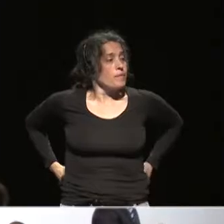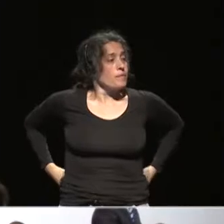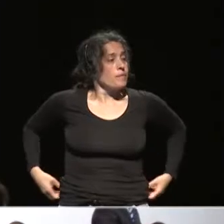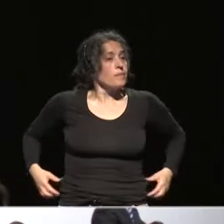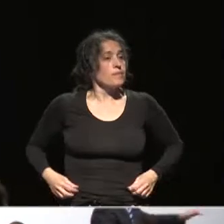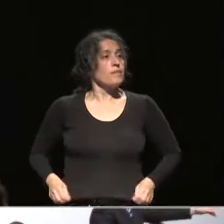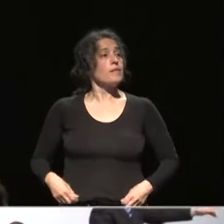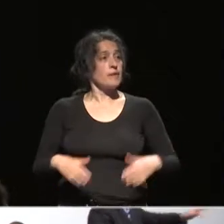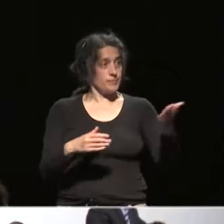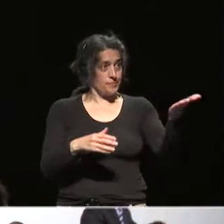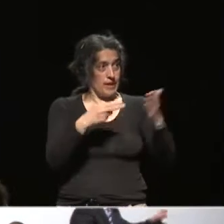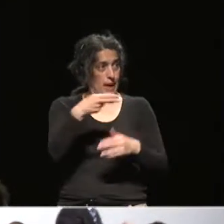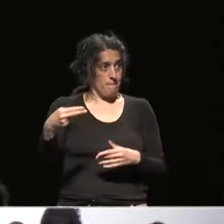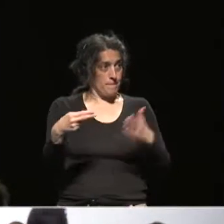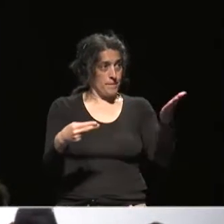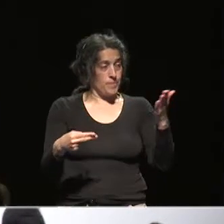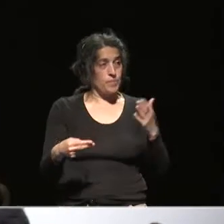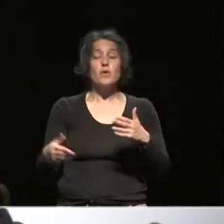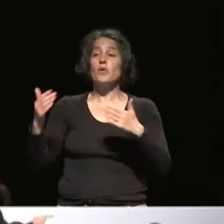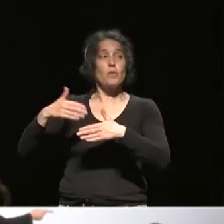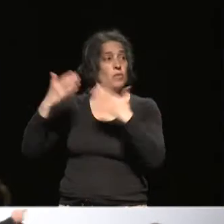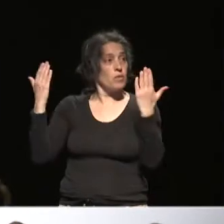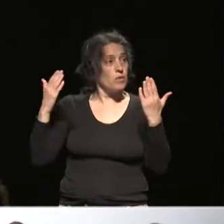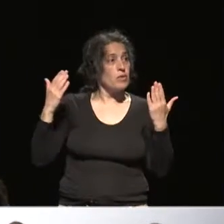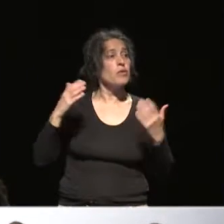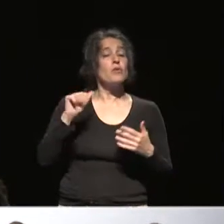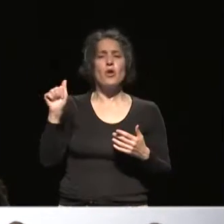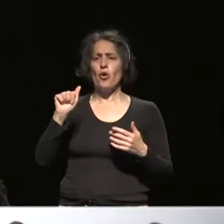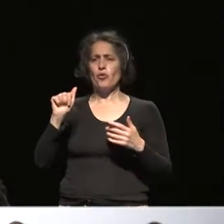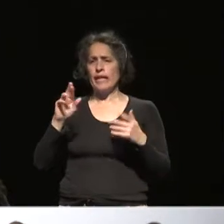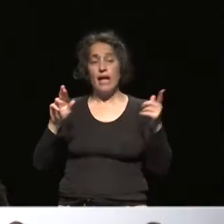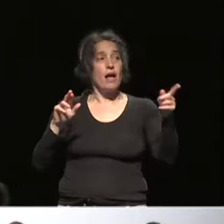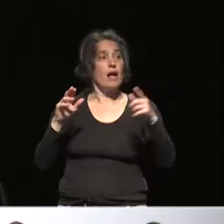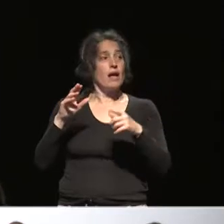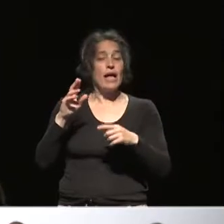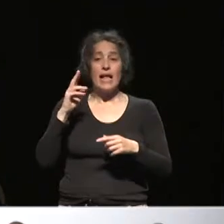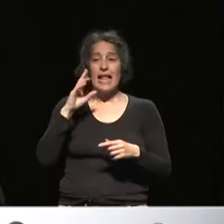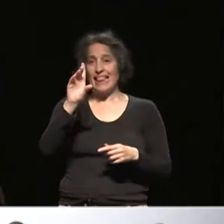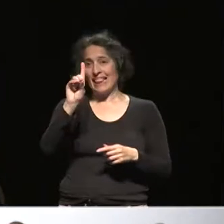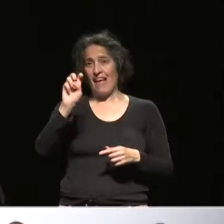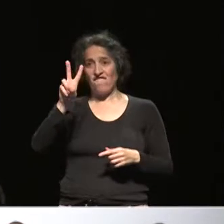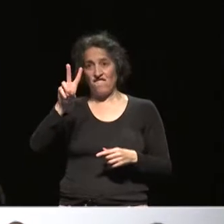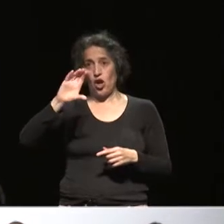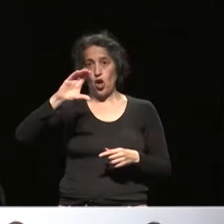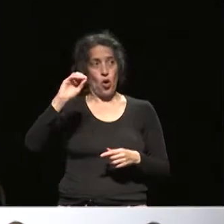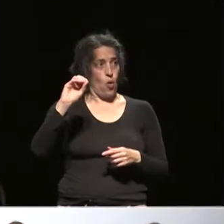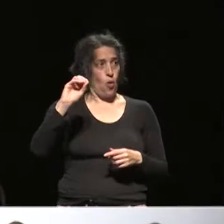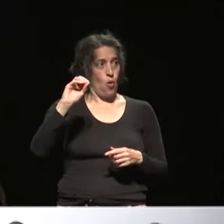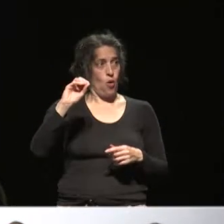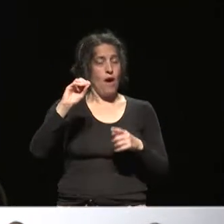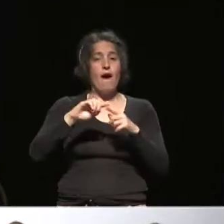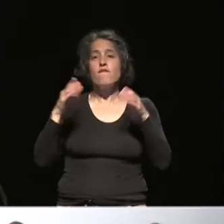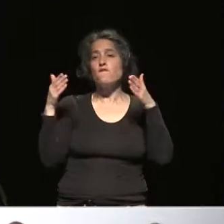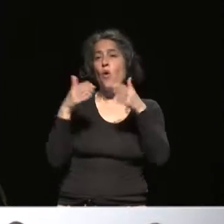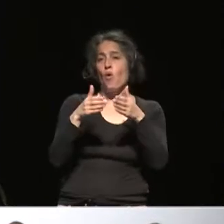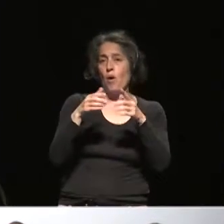Please introduce yourself. Yes, good morning. My name is Alessandro Valdambrini. I work in DevCo, and I am the anti-corruption focal point in